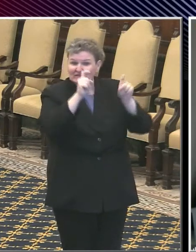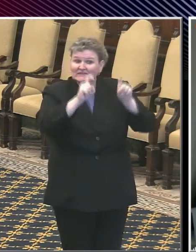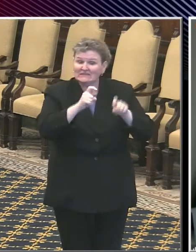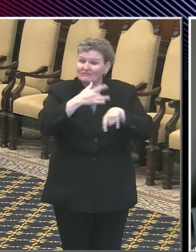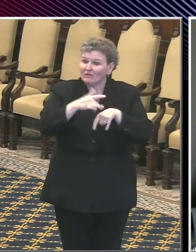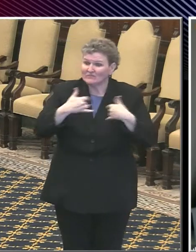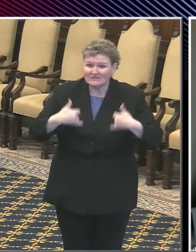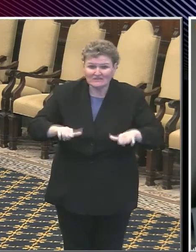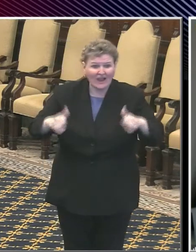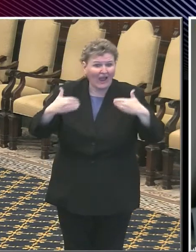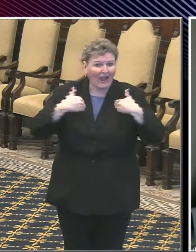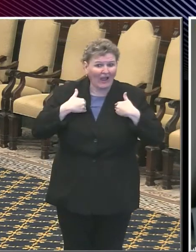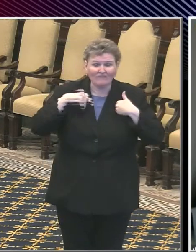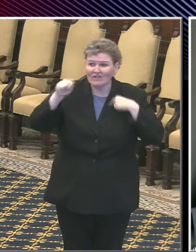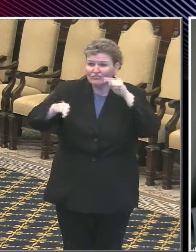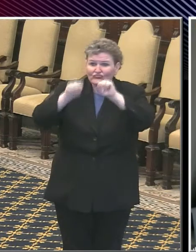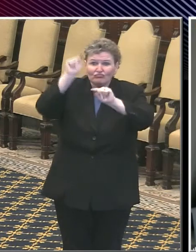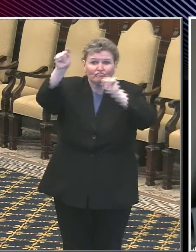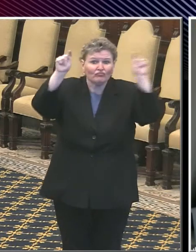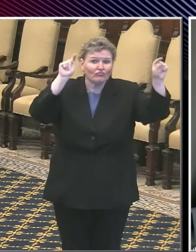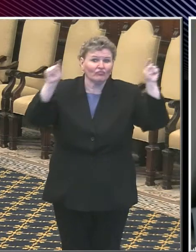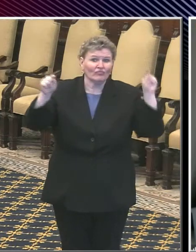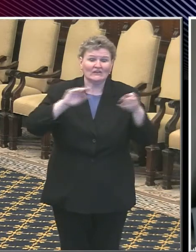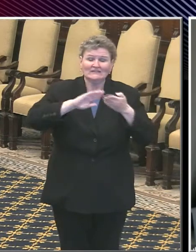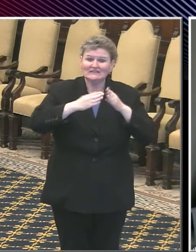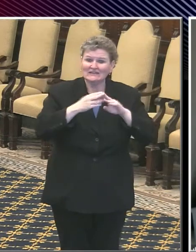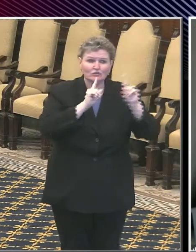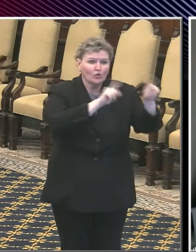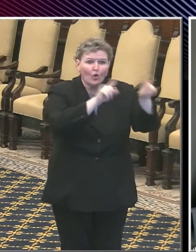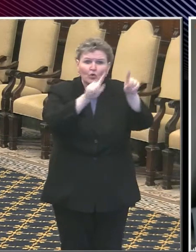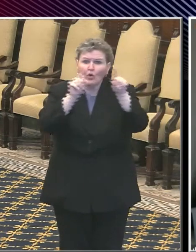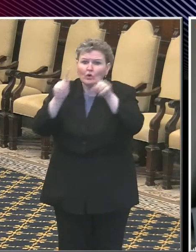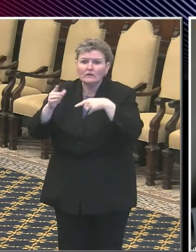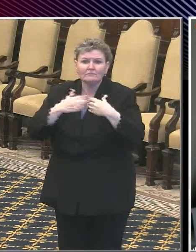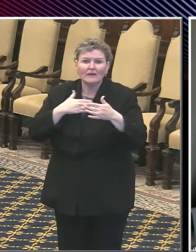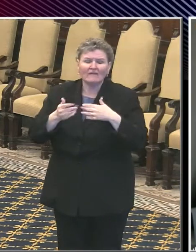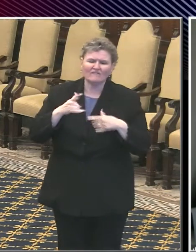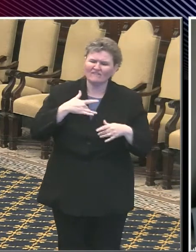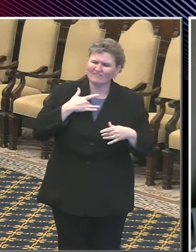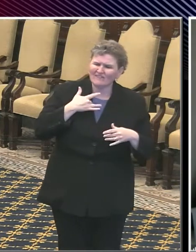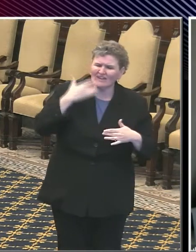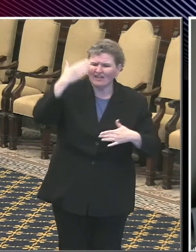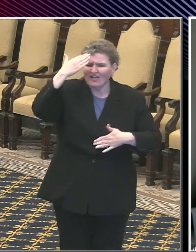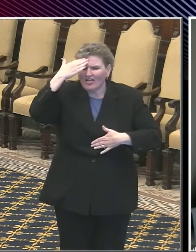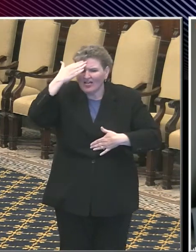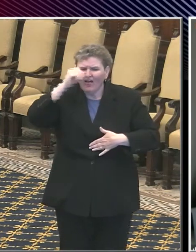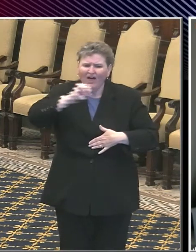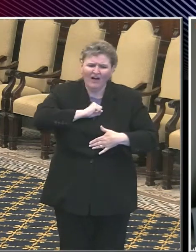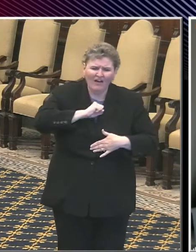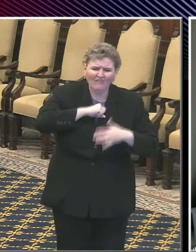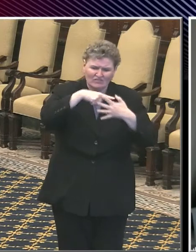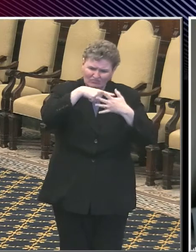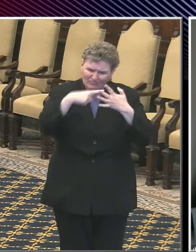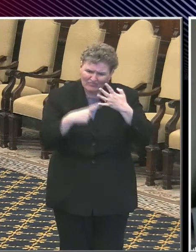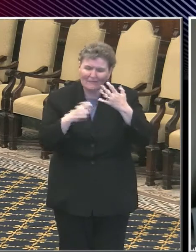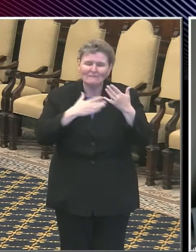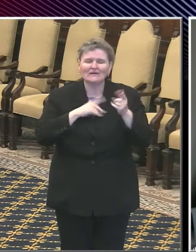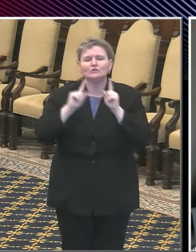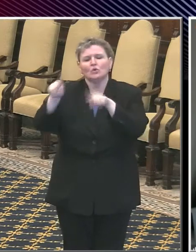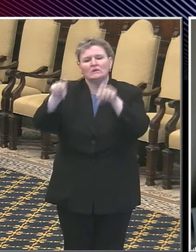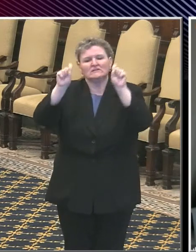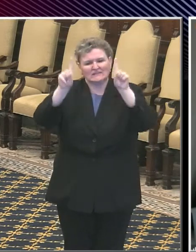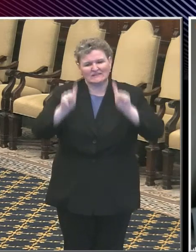that the trend is downward. But the peak, the worst time of number of deaths per day, is a little bit later than the number of the peak for cases,